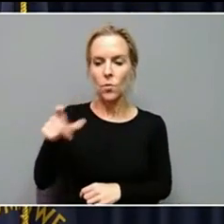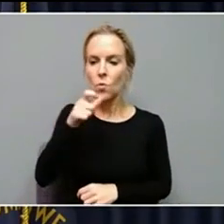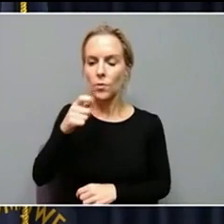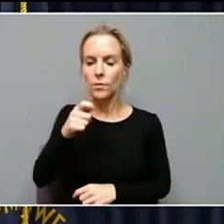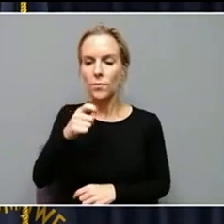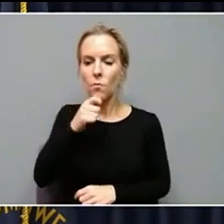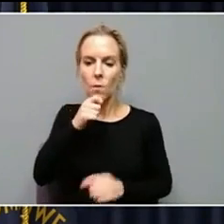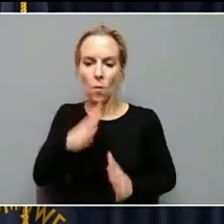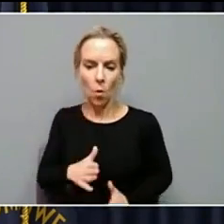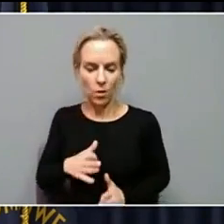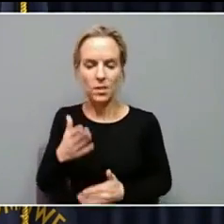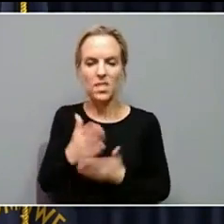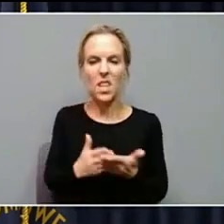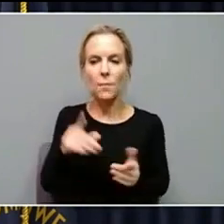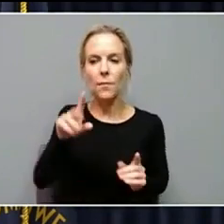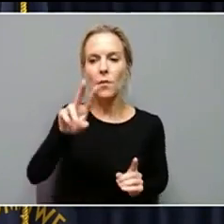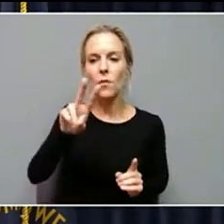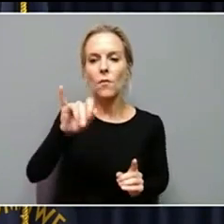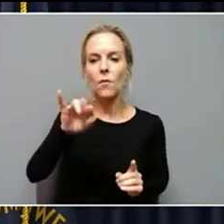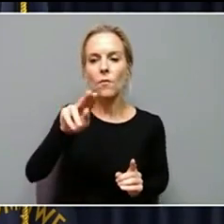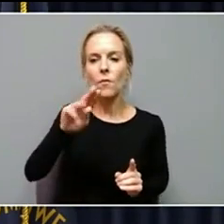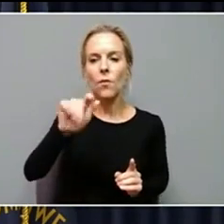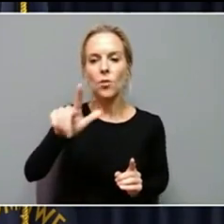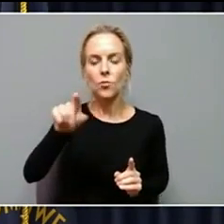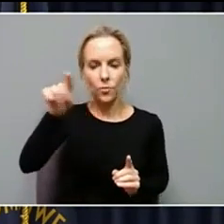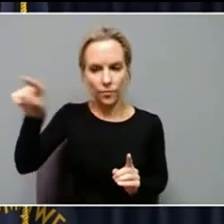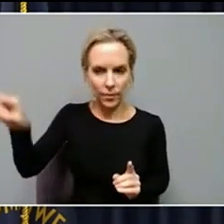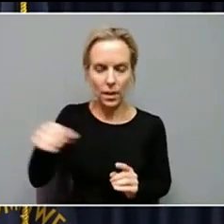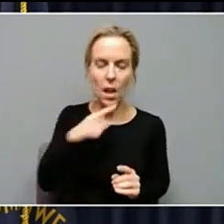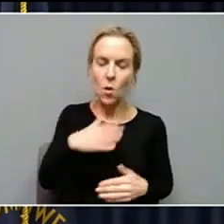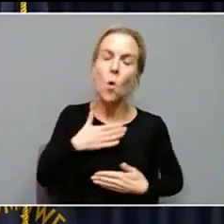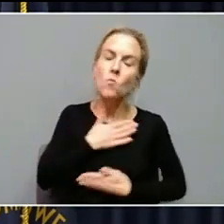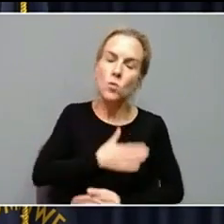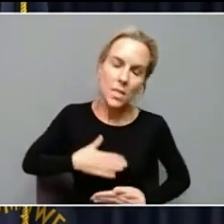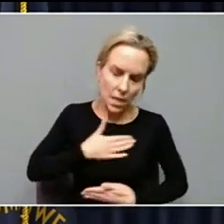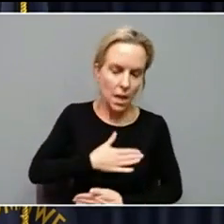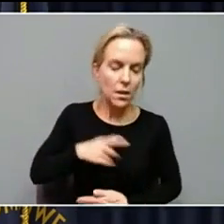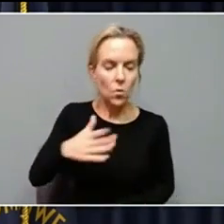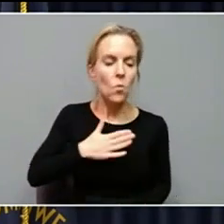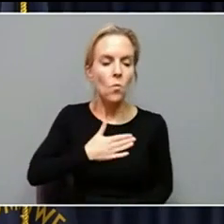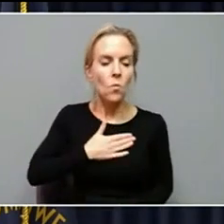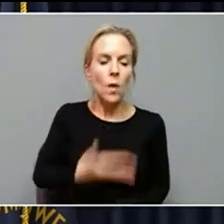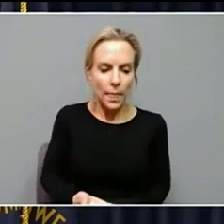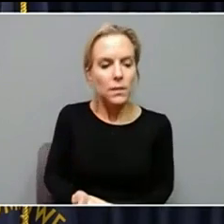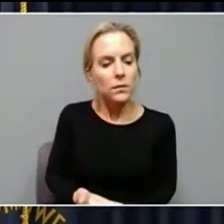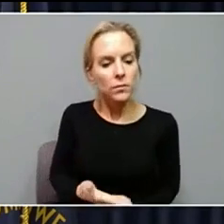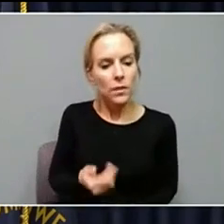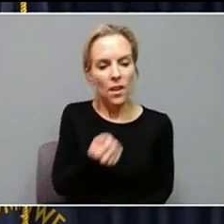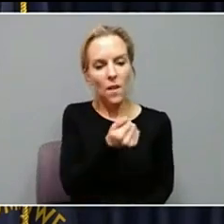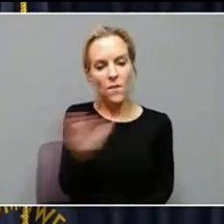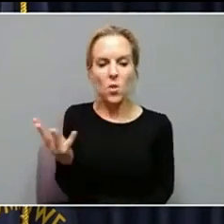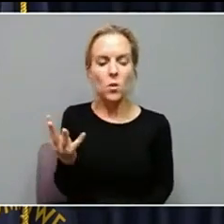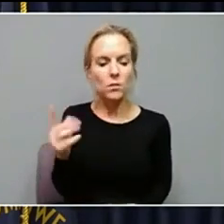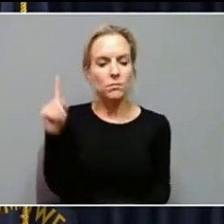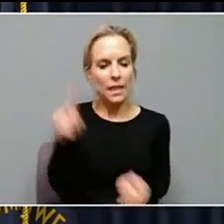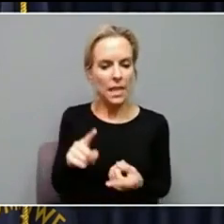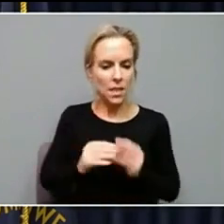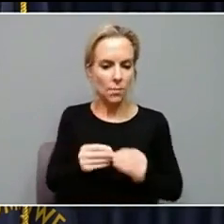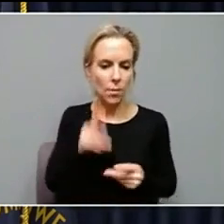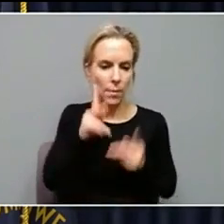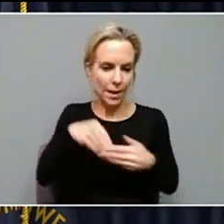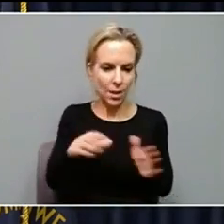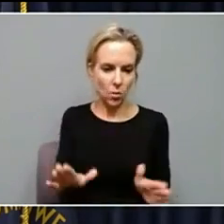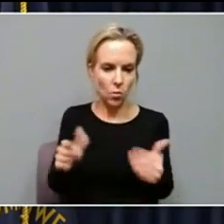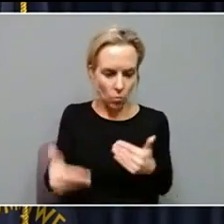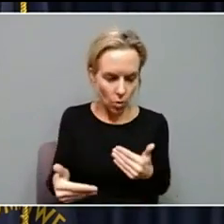others virtually. And let me say, I do appreciate the willingness to have fewer people in the room and more virtually. That's setting a